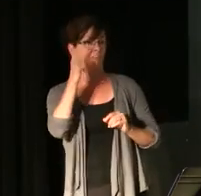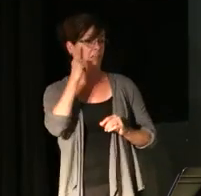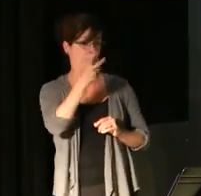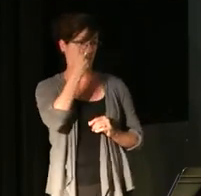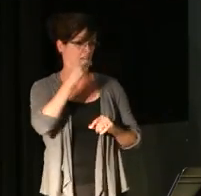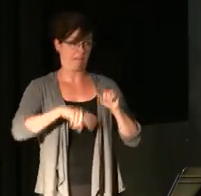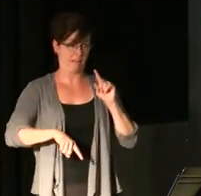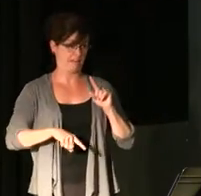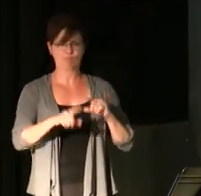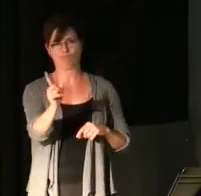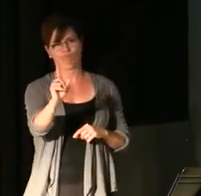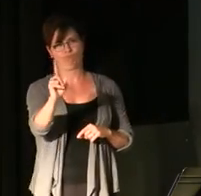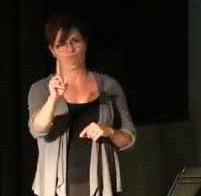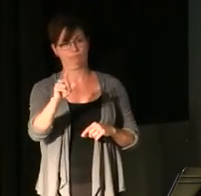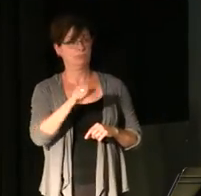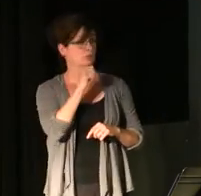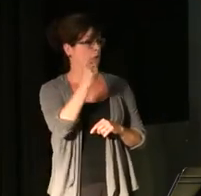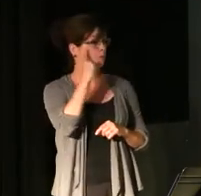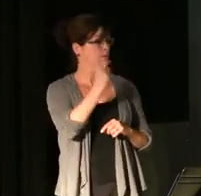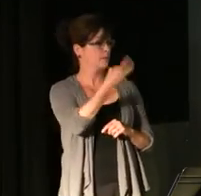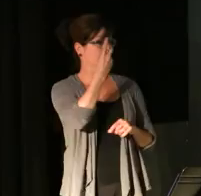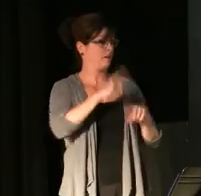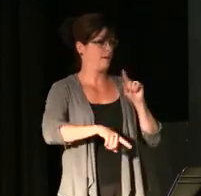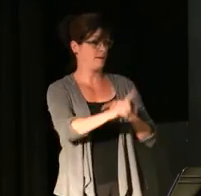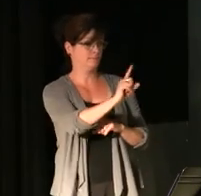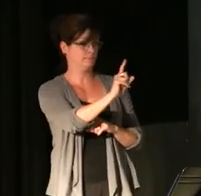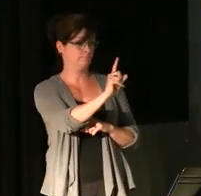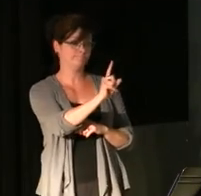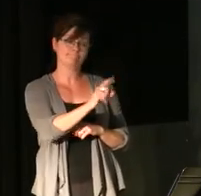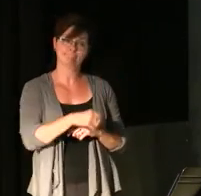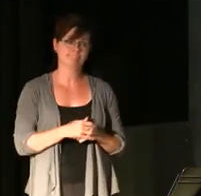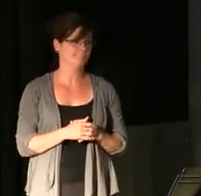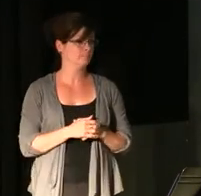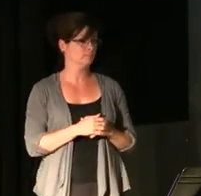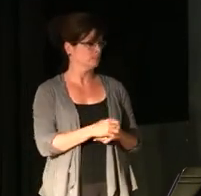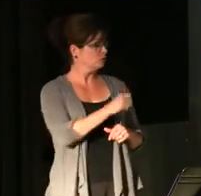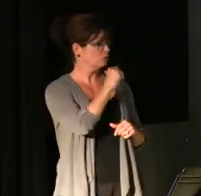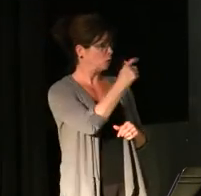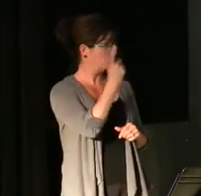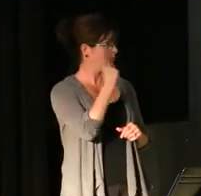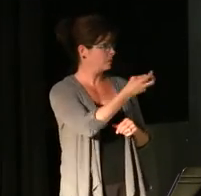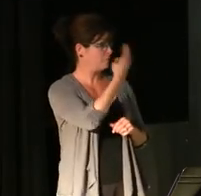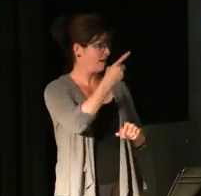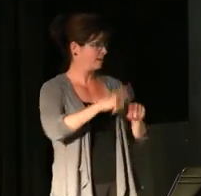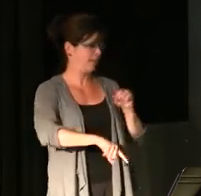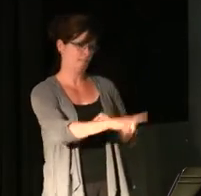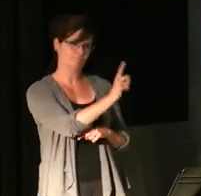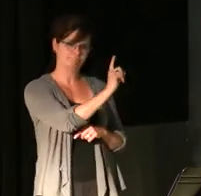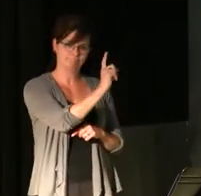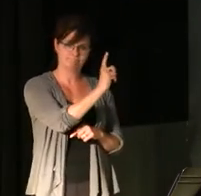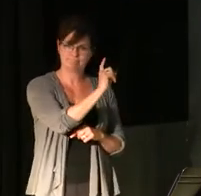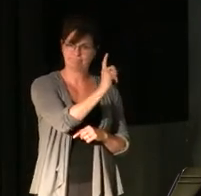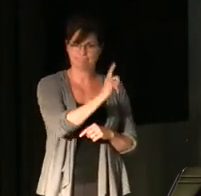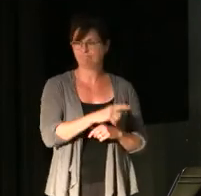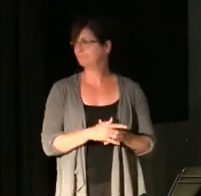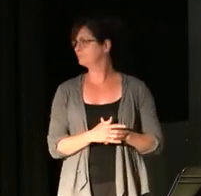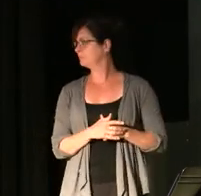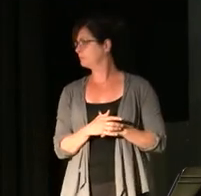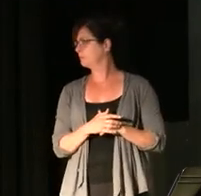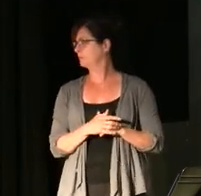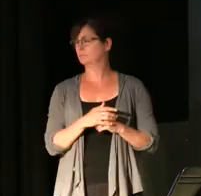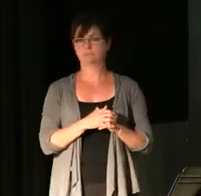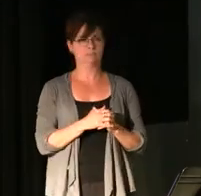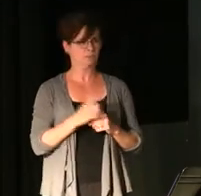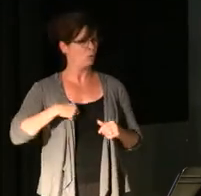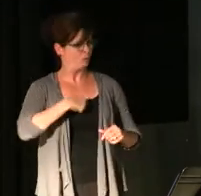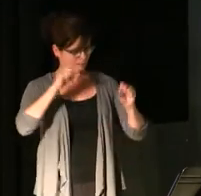don't underestimate us. Don't underestimate us. I said, don't underestimate us. Cause we